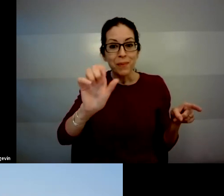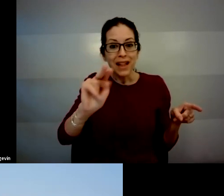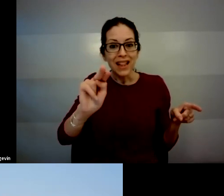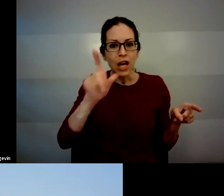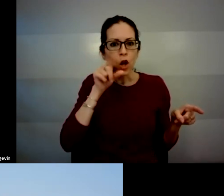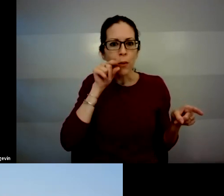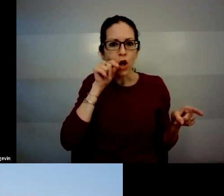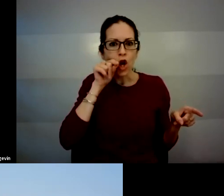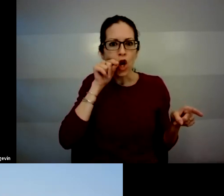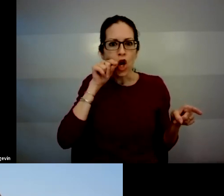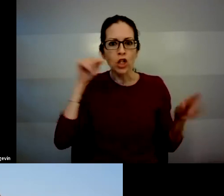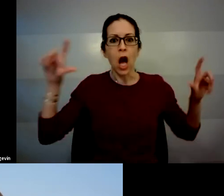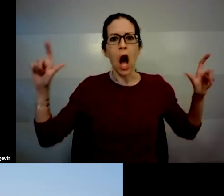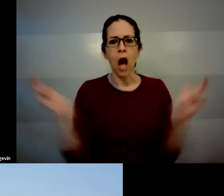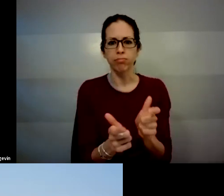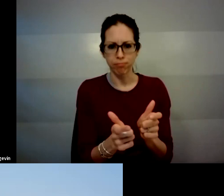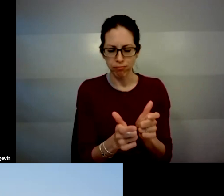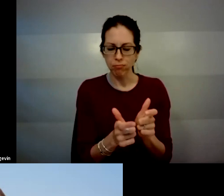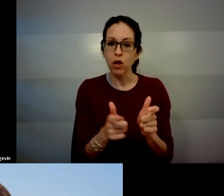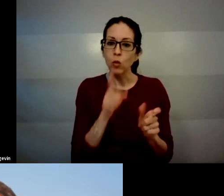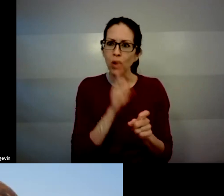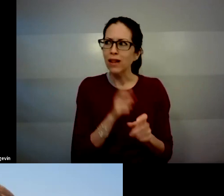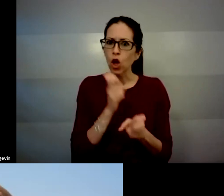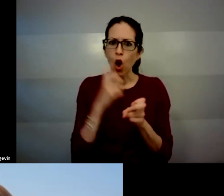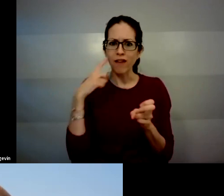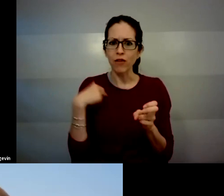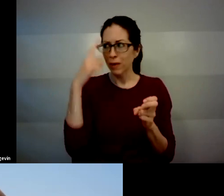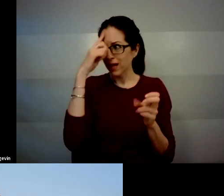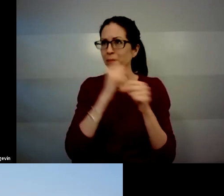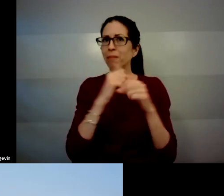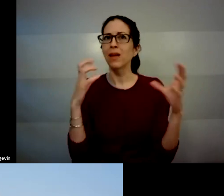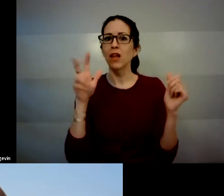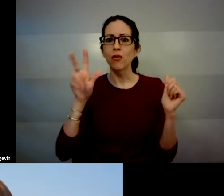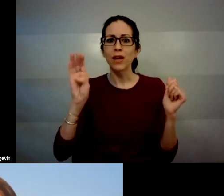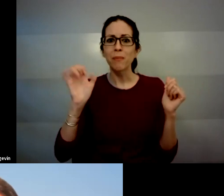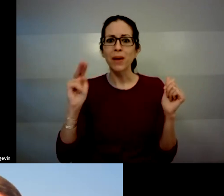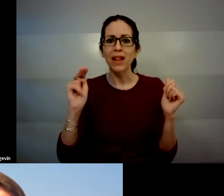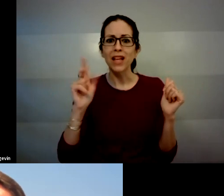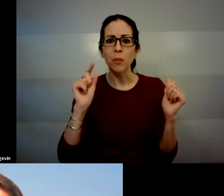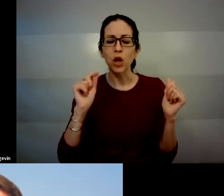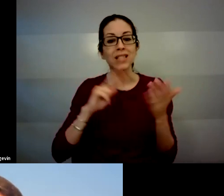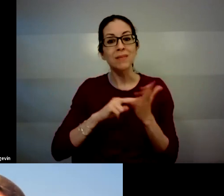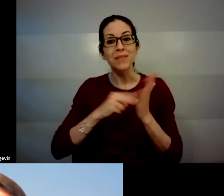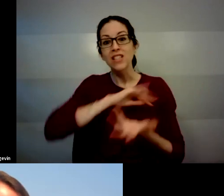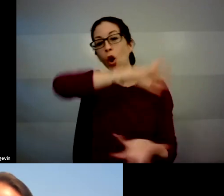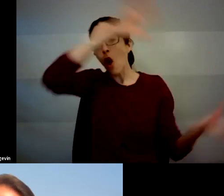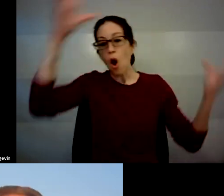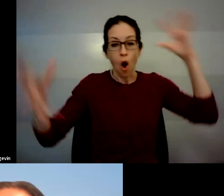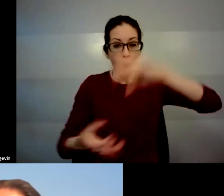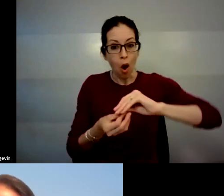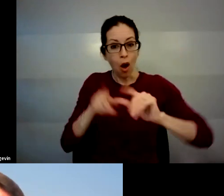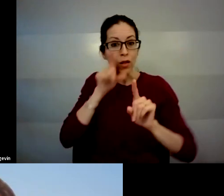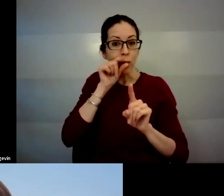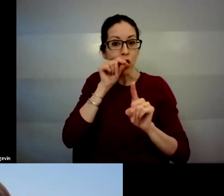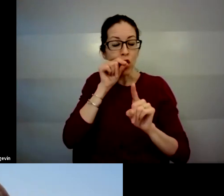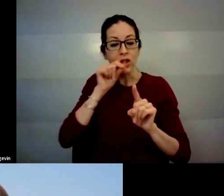for me to think about how many birds 3 billion birds is, but it's about 25% of all of the bird individuals